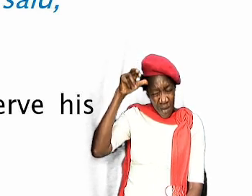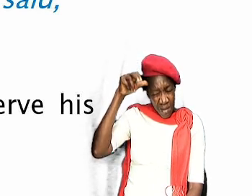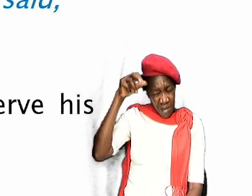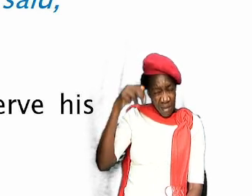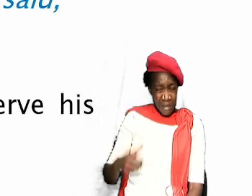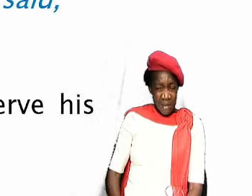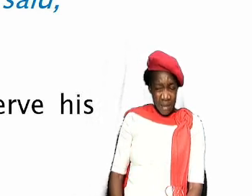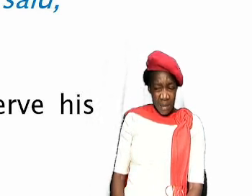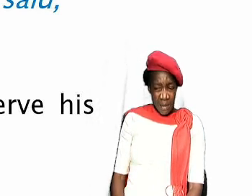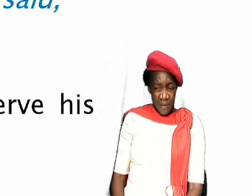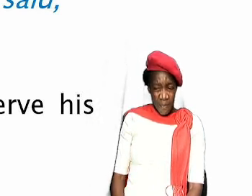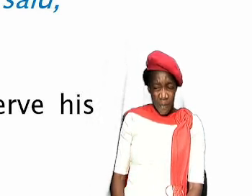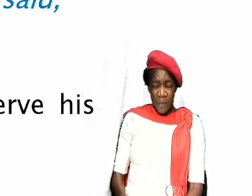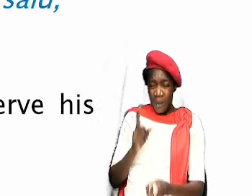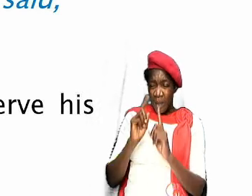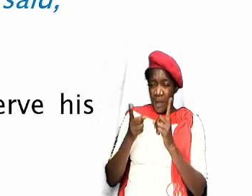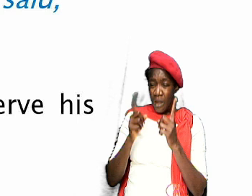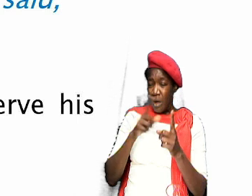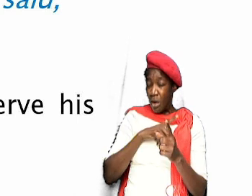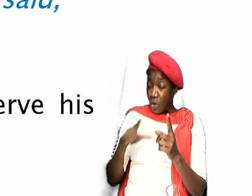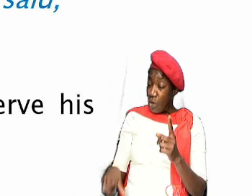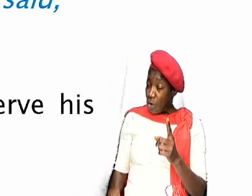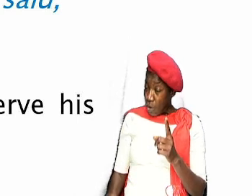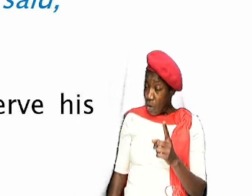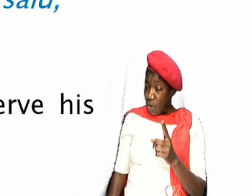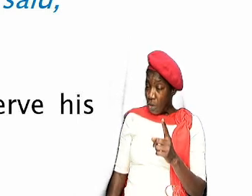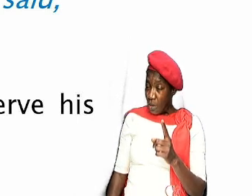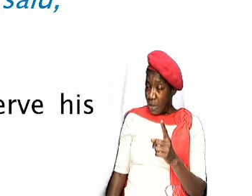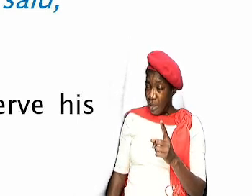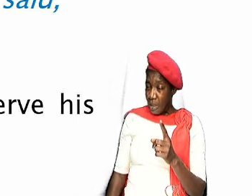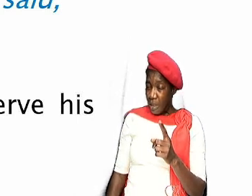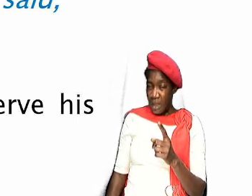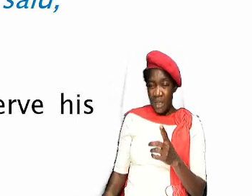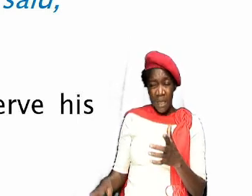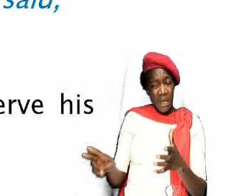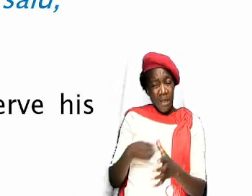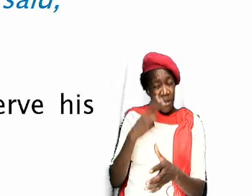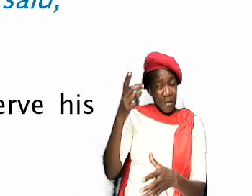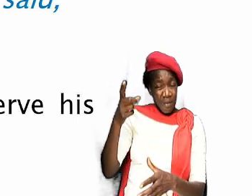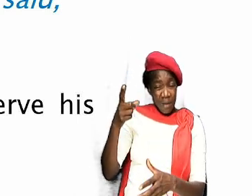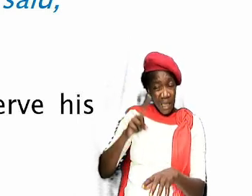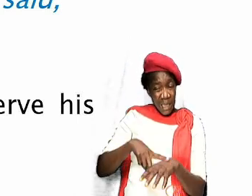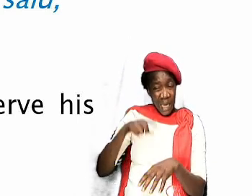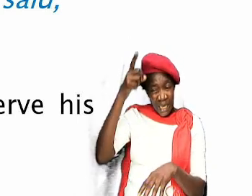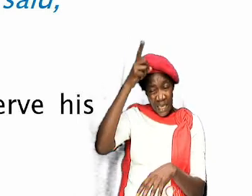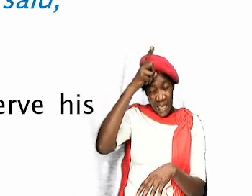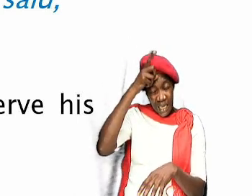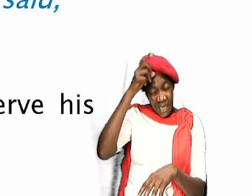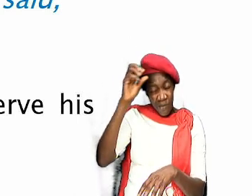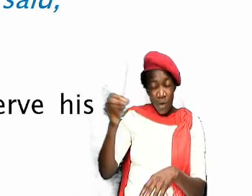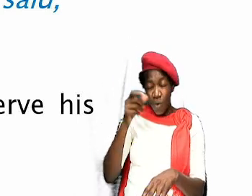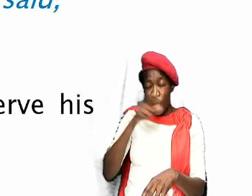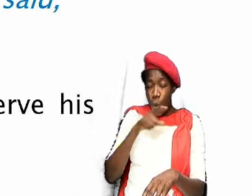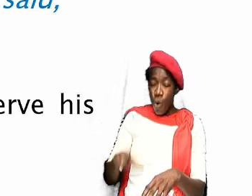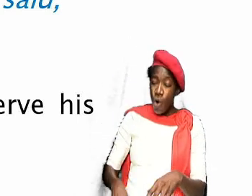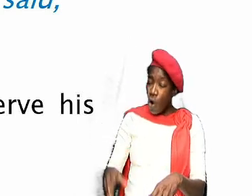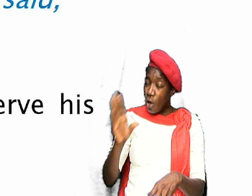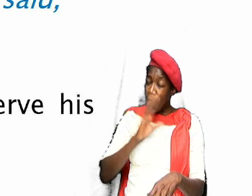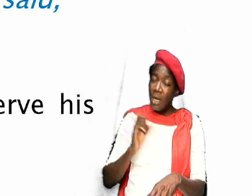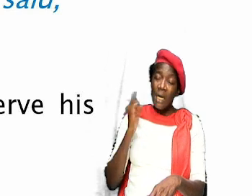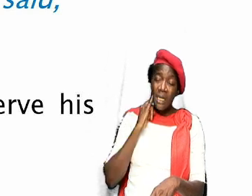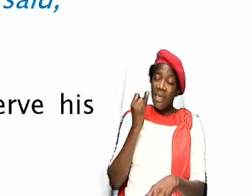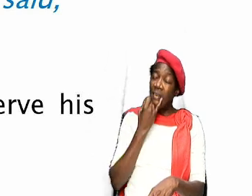So David inquired of the Lord a third time. Then David said, O Lord God of Israel, your servant has certainly